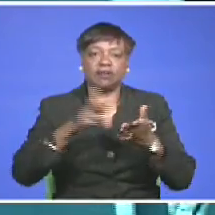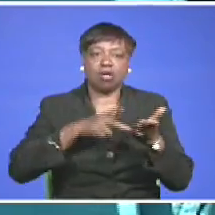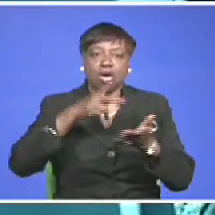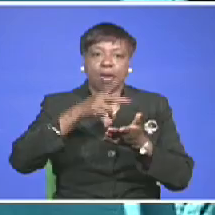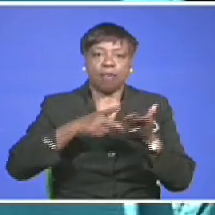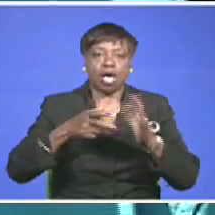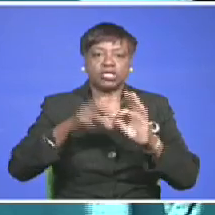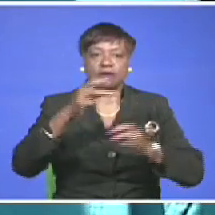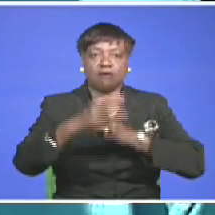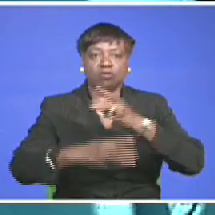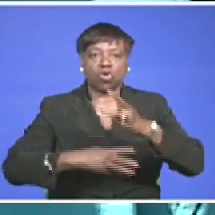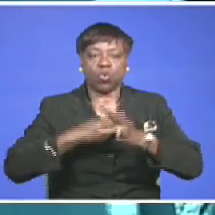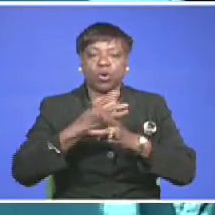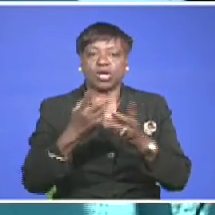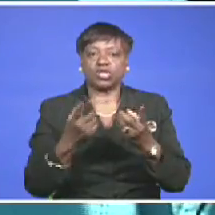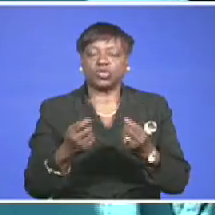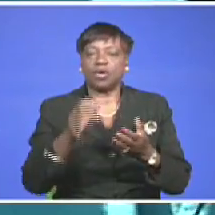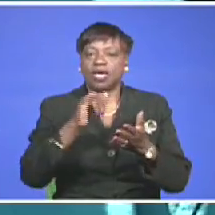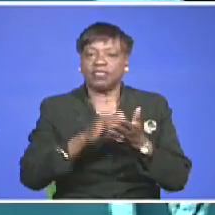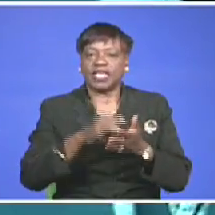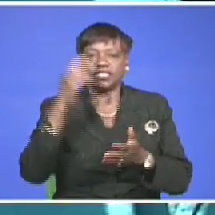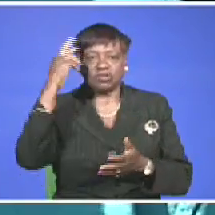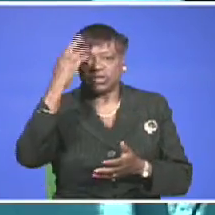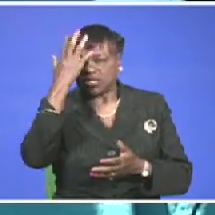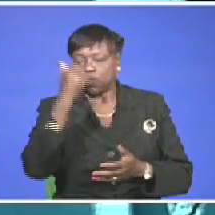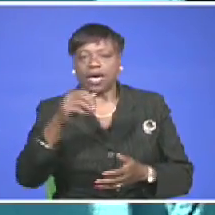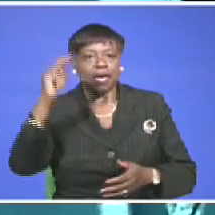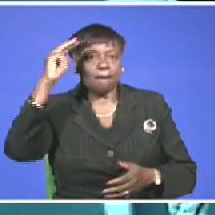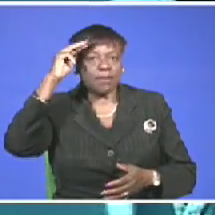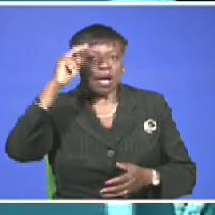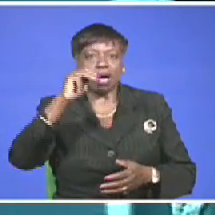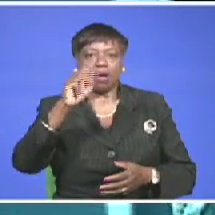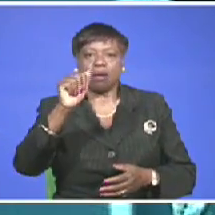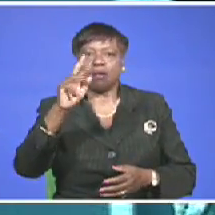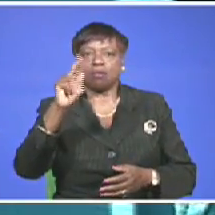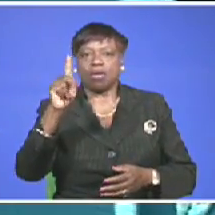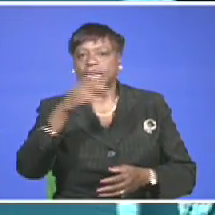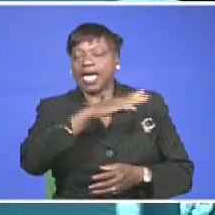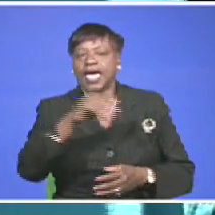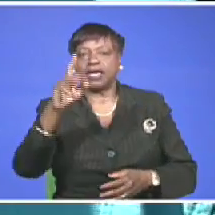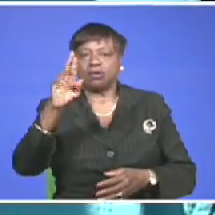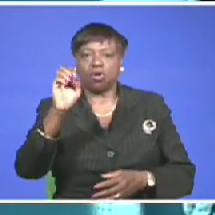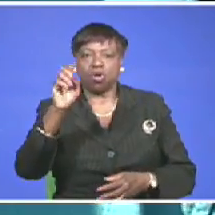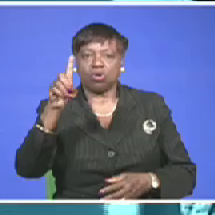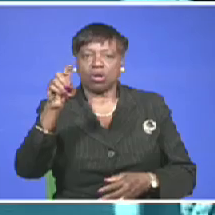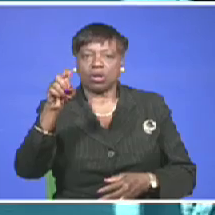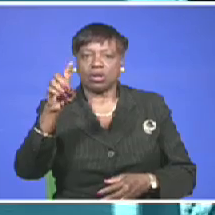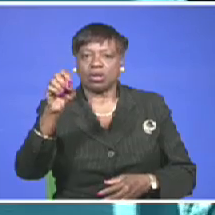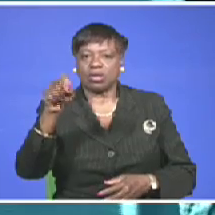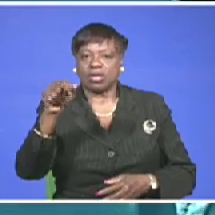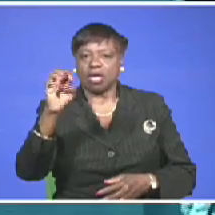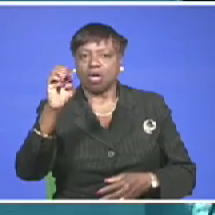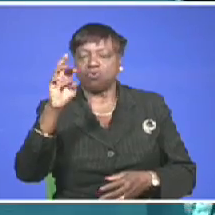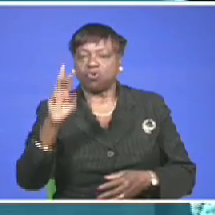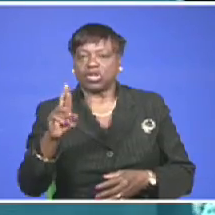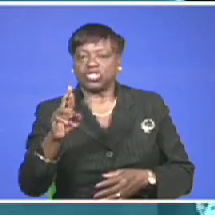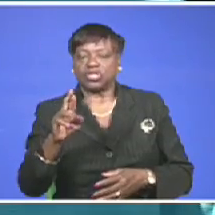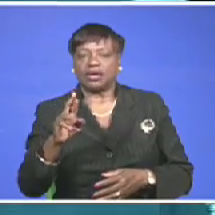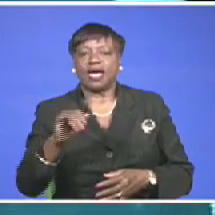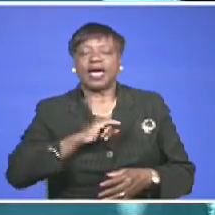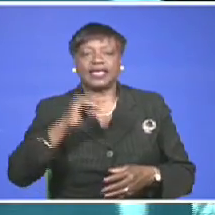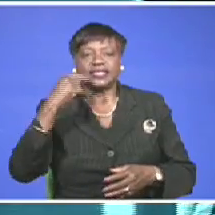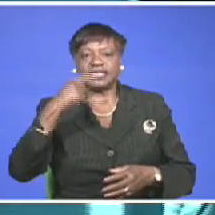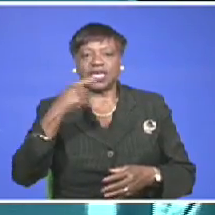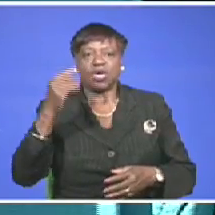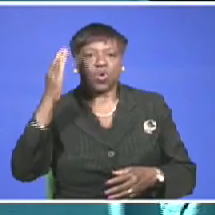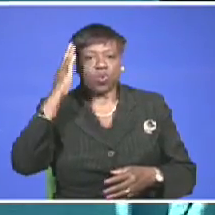the big reasons why you have people like Mark and Roger, who I would say it would be very great for them to